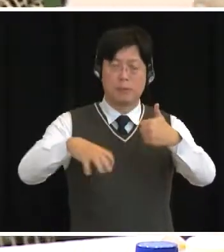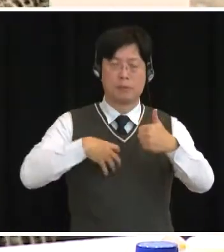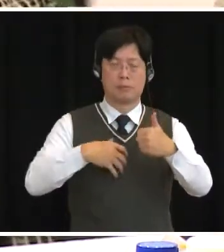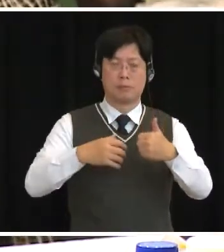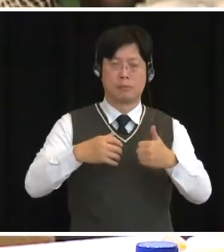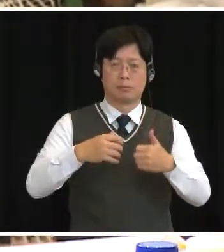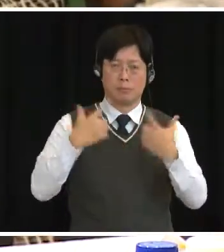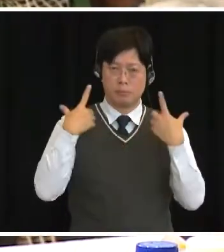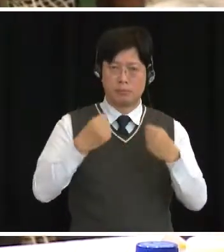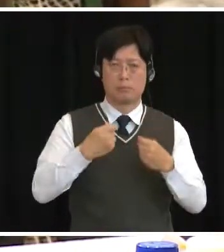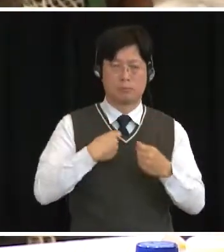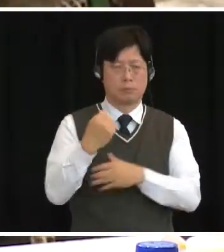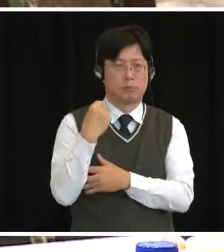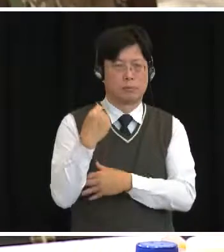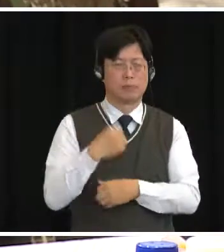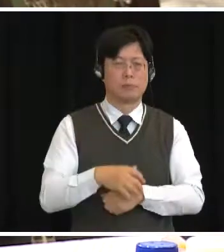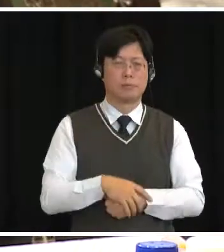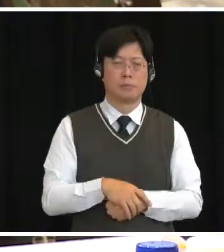So I think